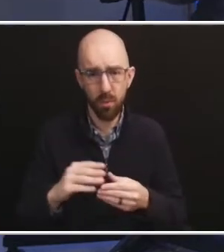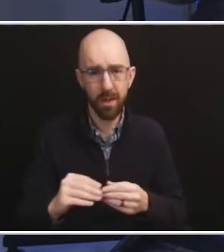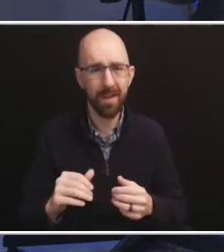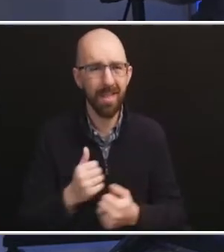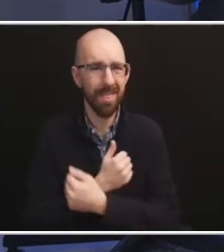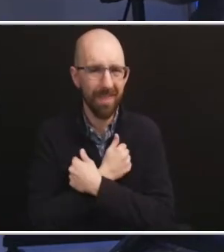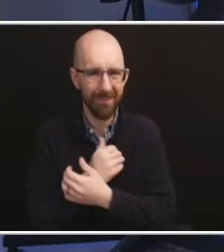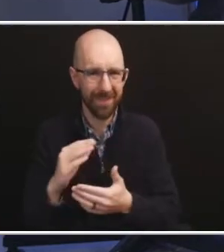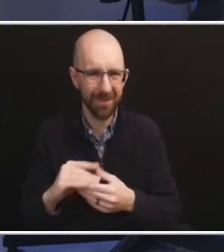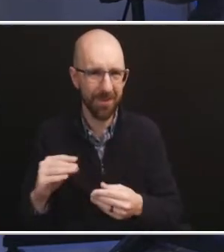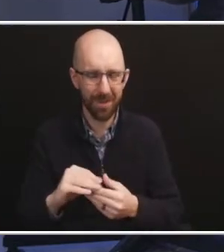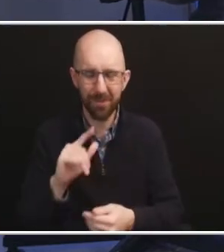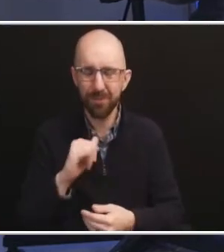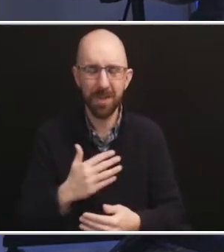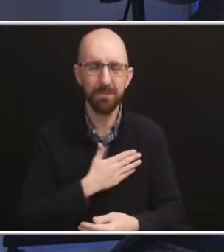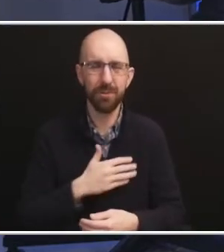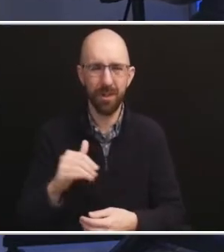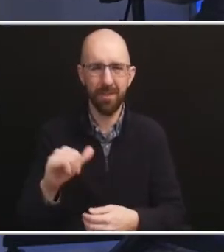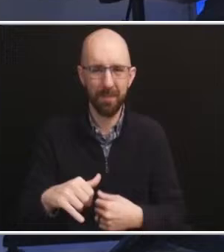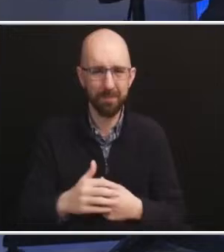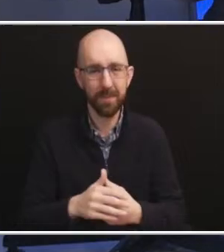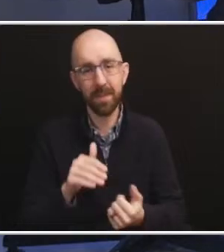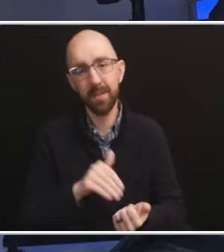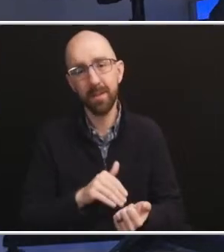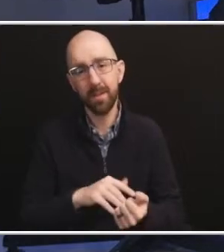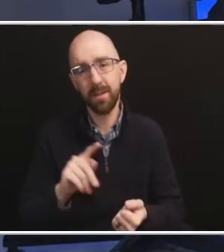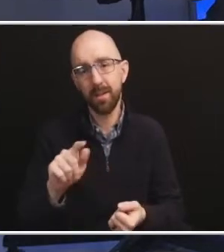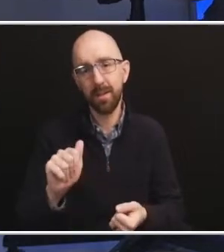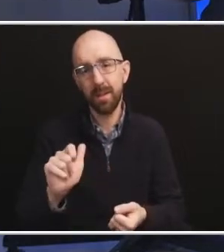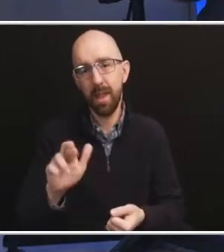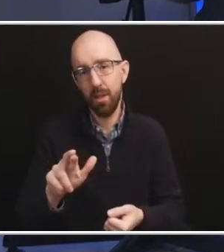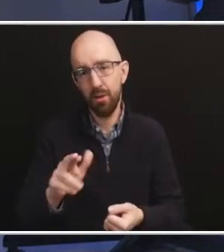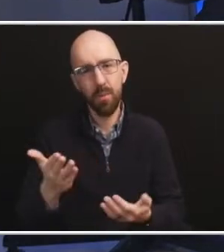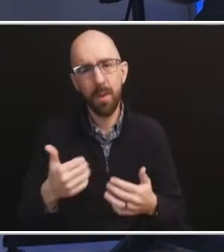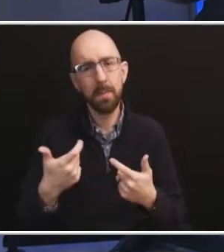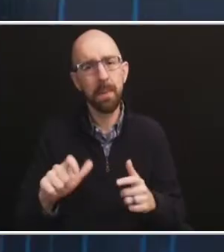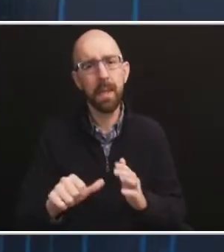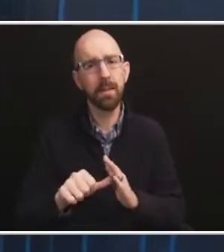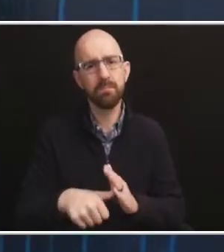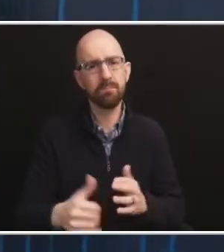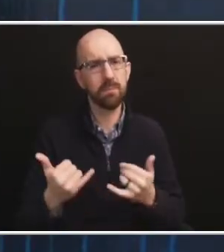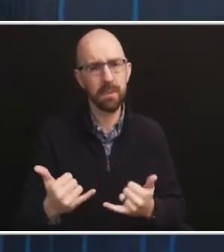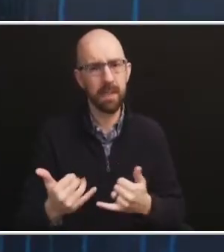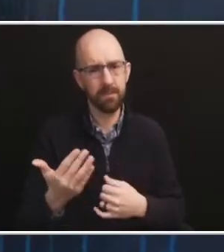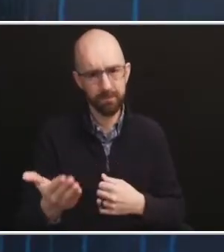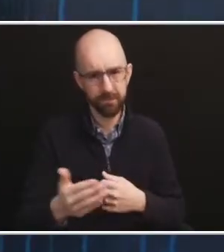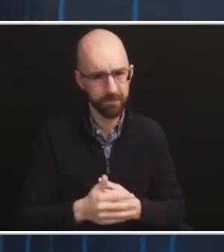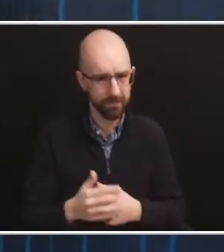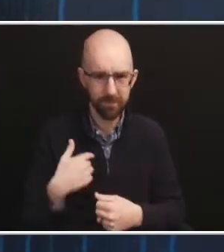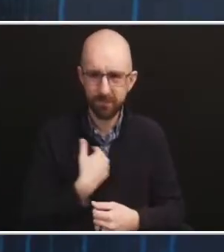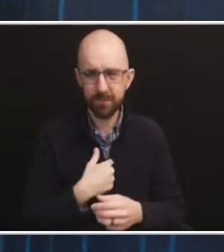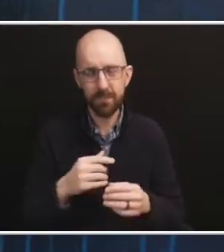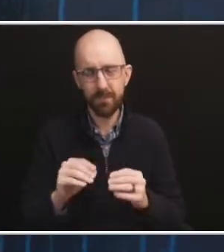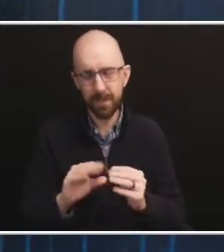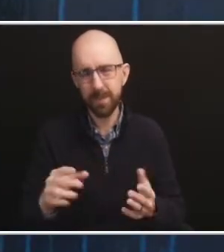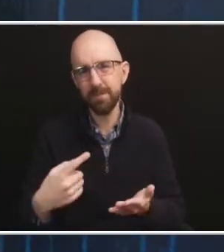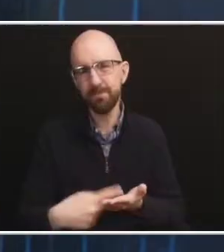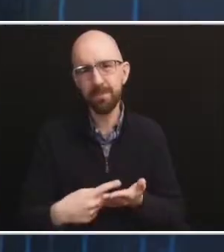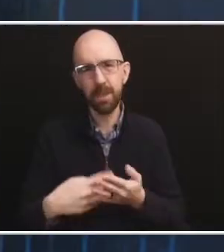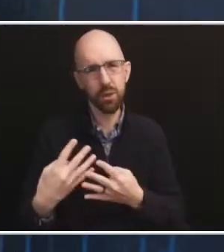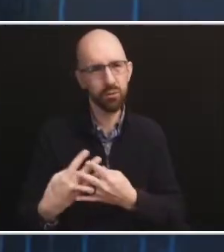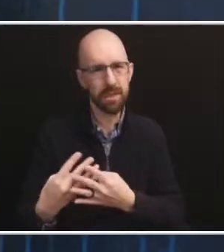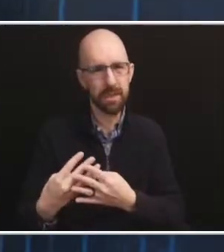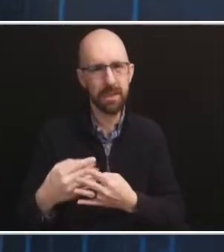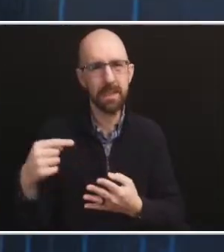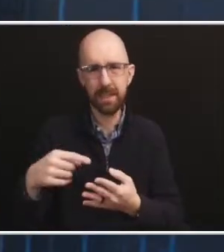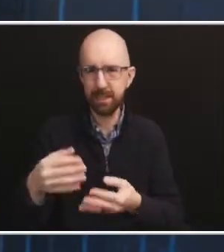We really appreciate it. Dr. Taylor, what's the big takeaway today? I mean, we've obviously talked about screening. That's an important thing.